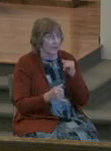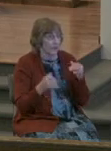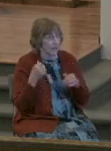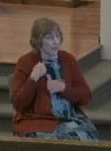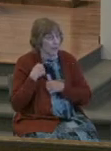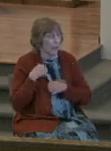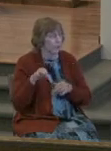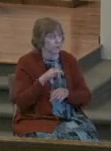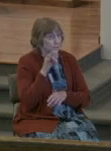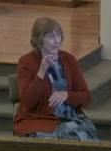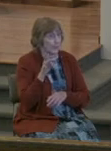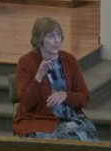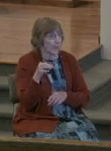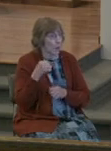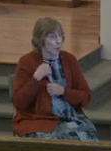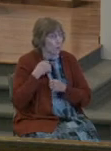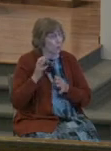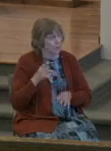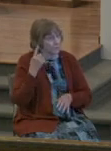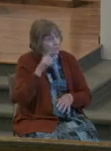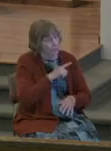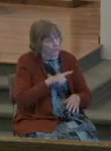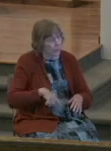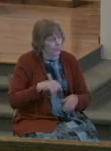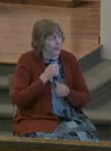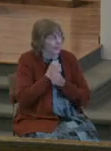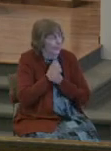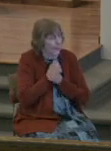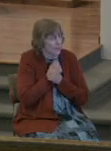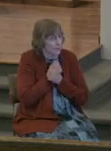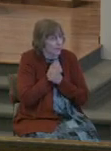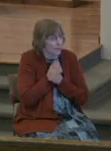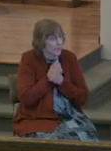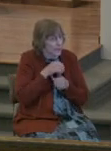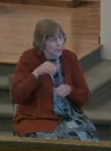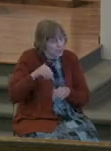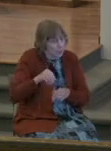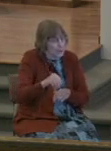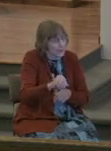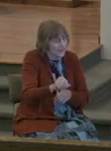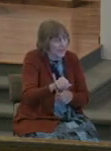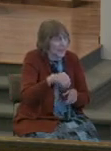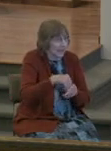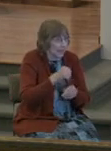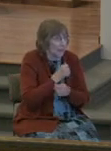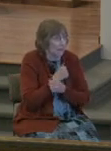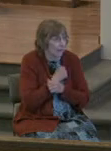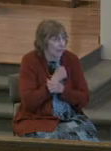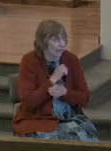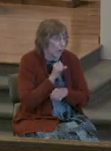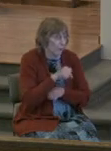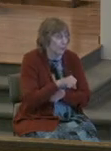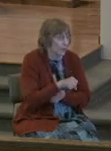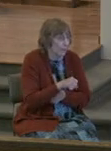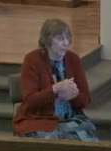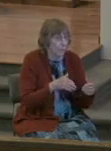spirit, being a warrior for the Lord, being compassionate and sowing the seed in love, but overcoming